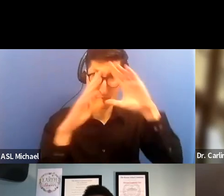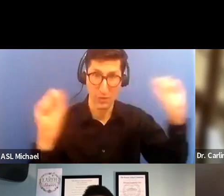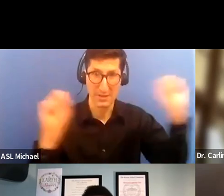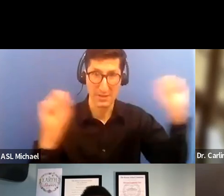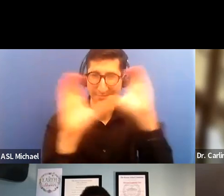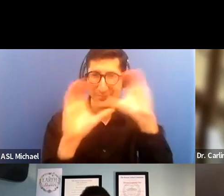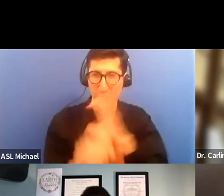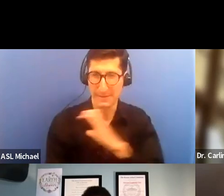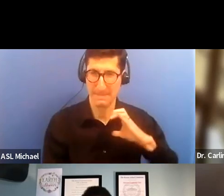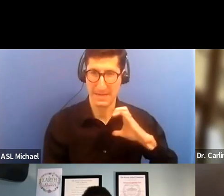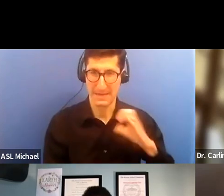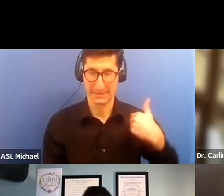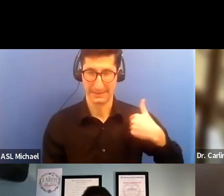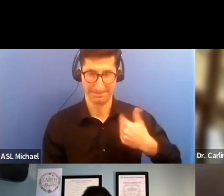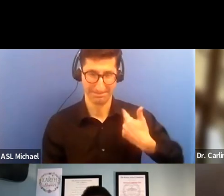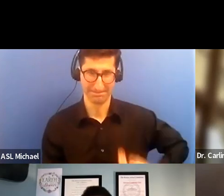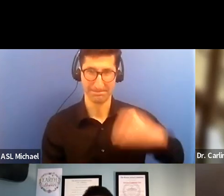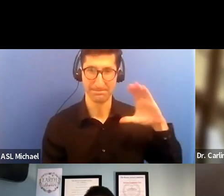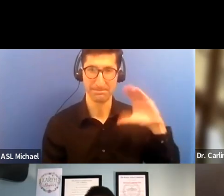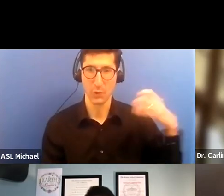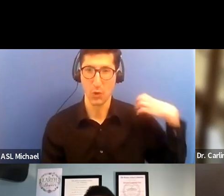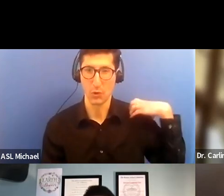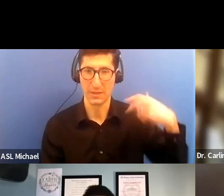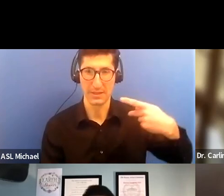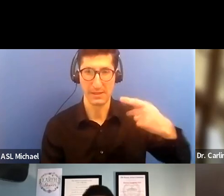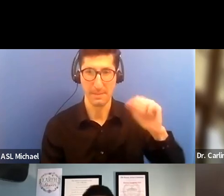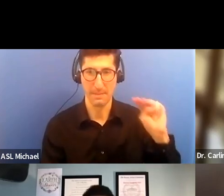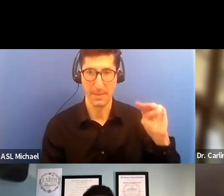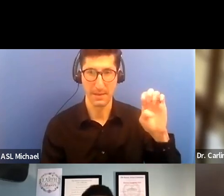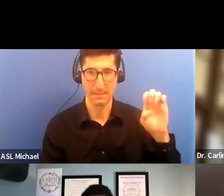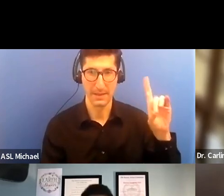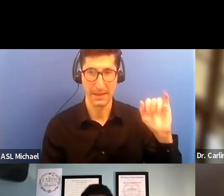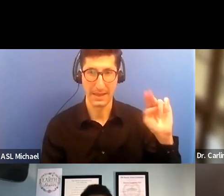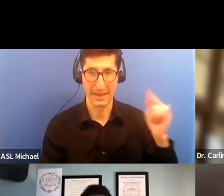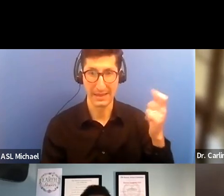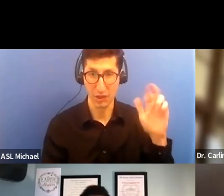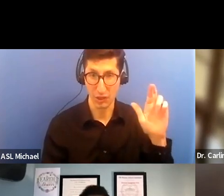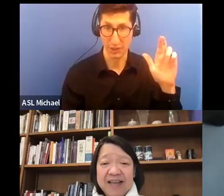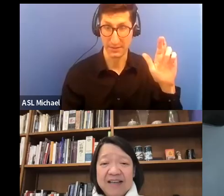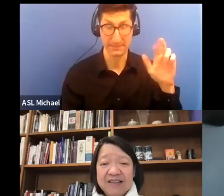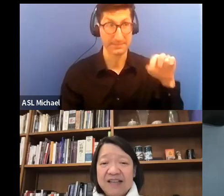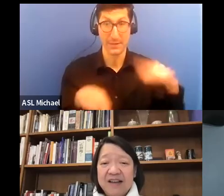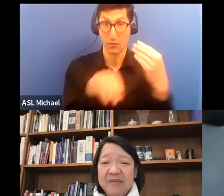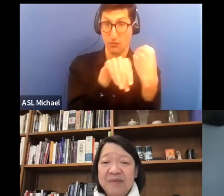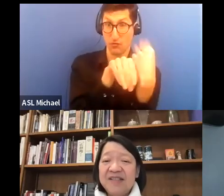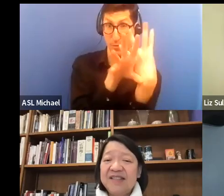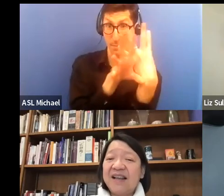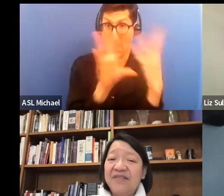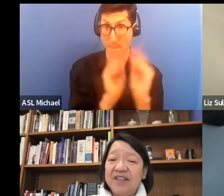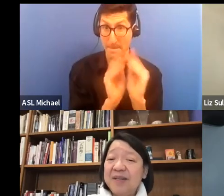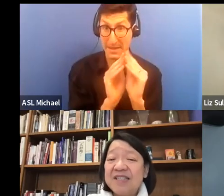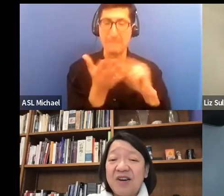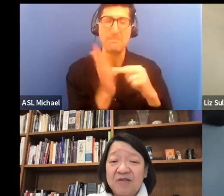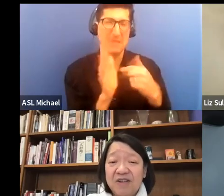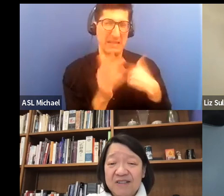Committee. I'm co-chair Pam Ettinger, and because this is a remote session, I'm going to ask Ms. Liz